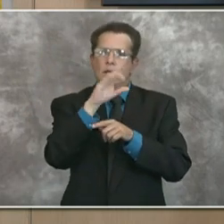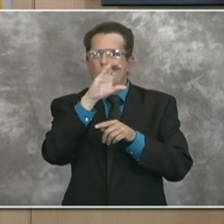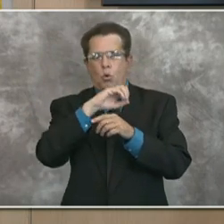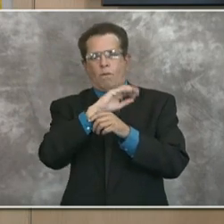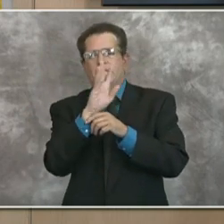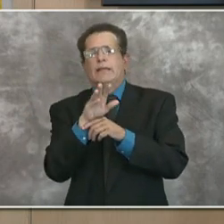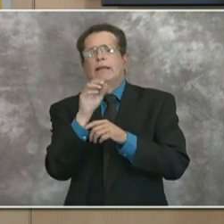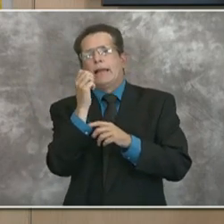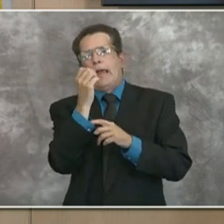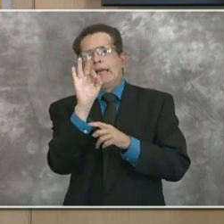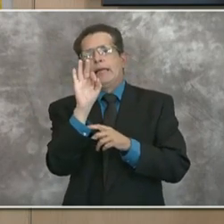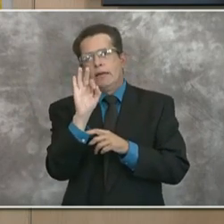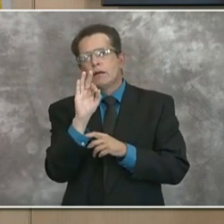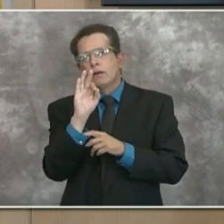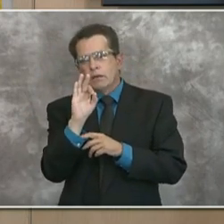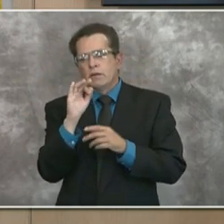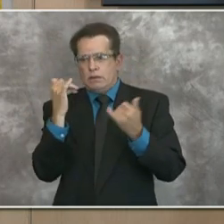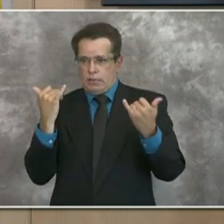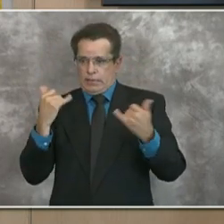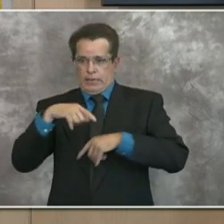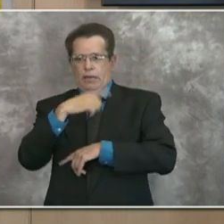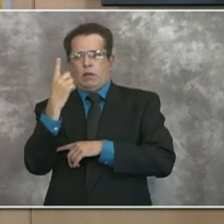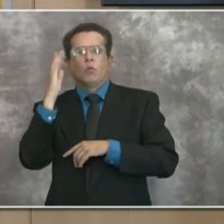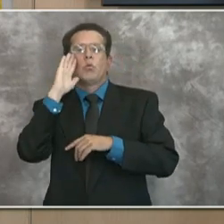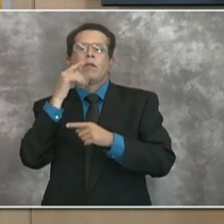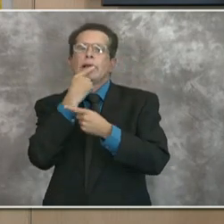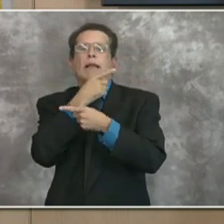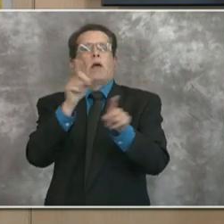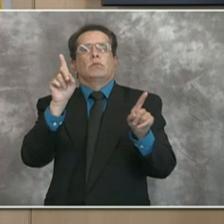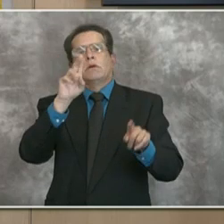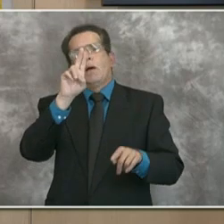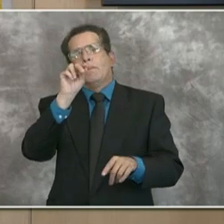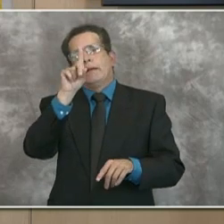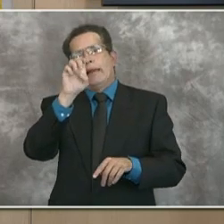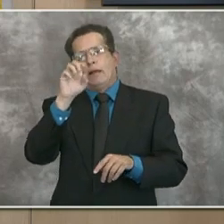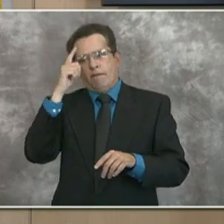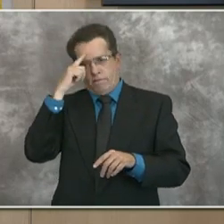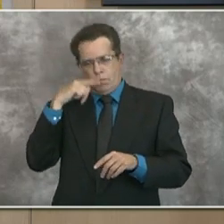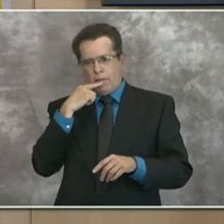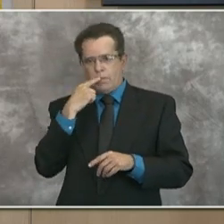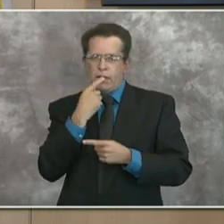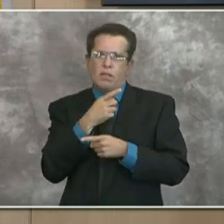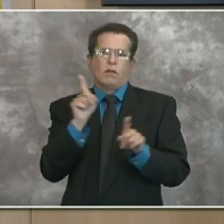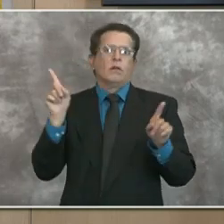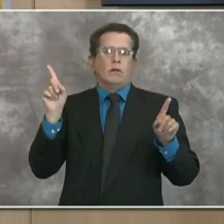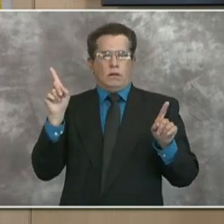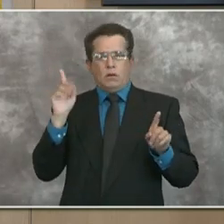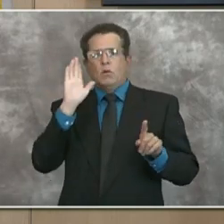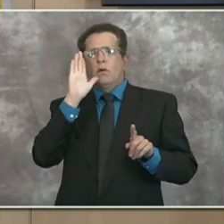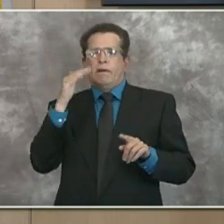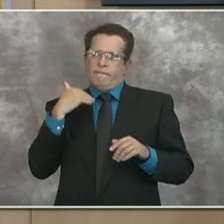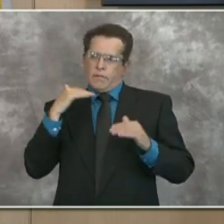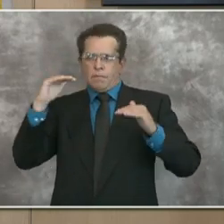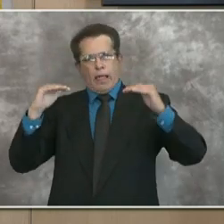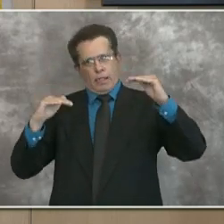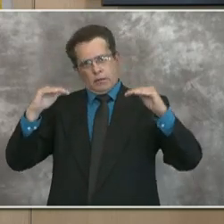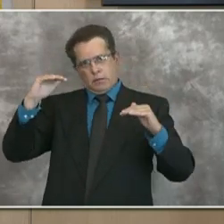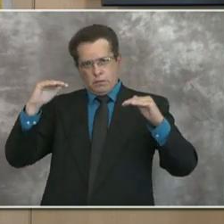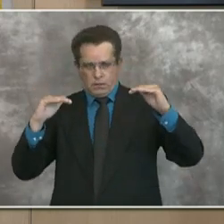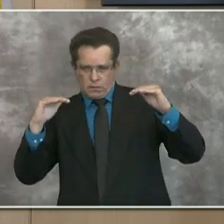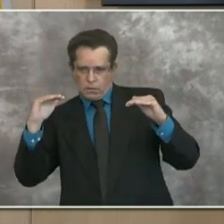COVID-19. And today, we are going to be announcing some updates to our public health order that will strike a balance